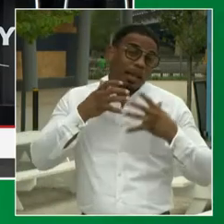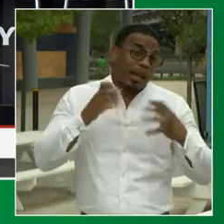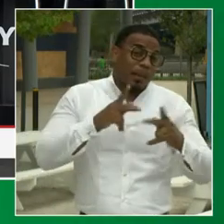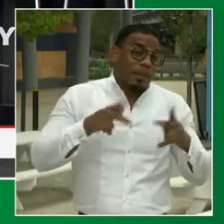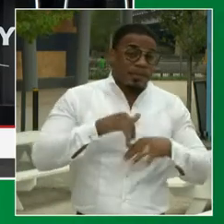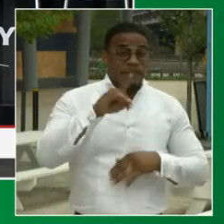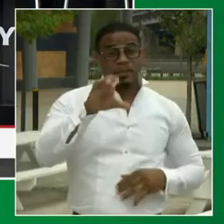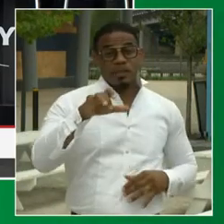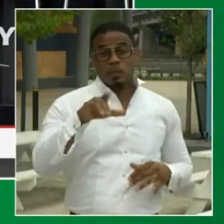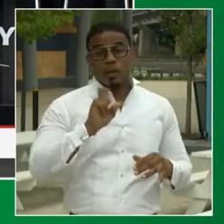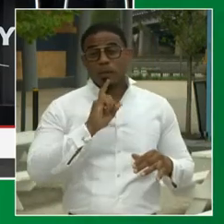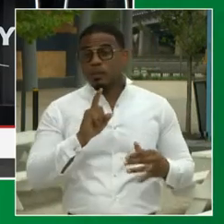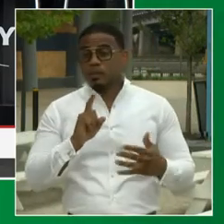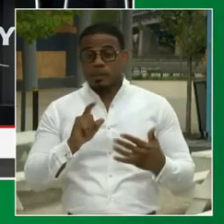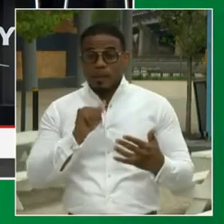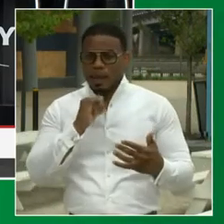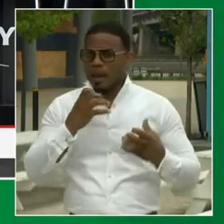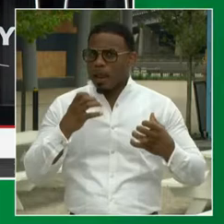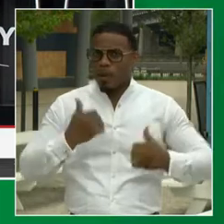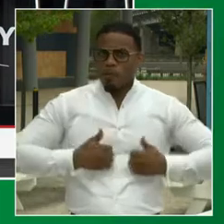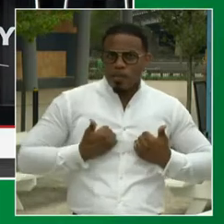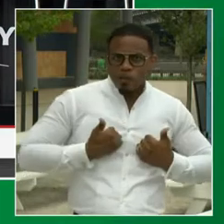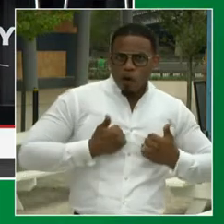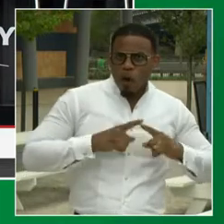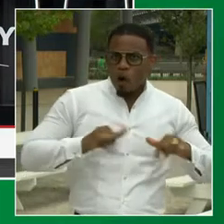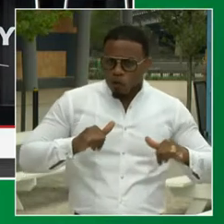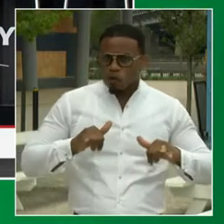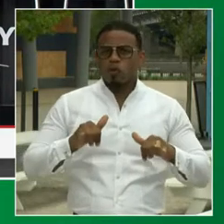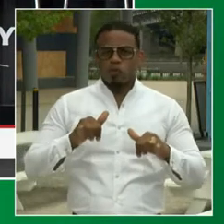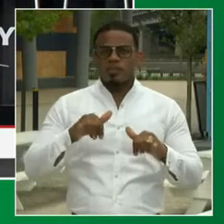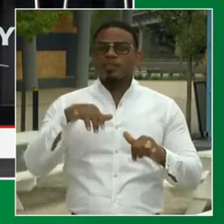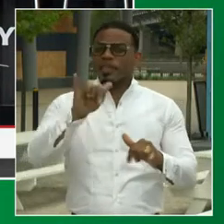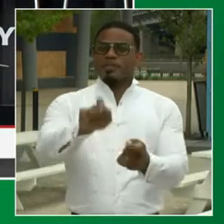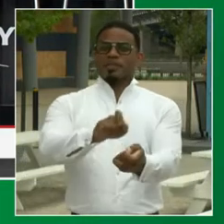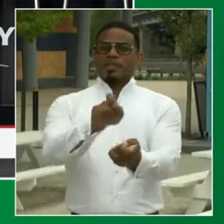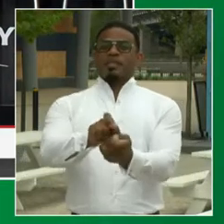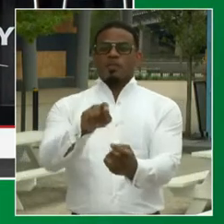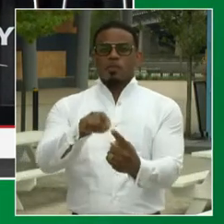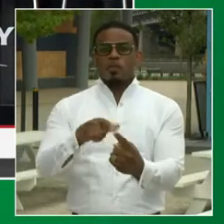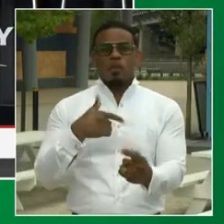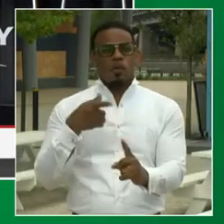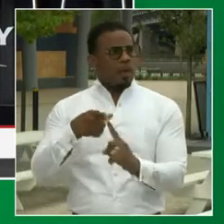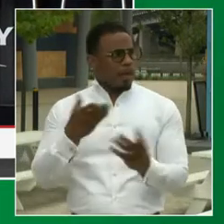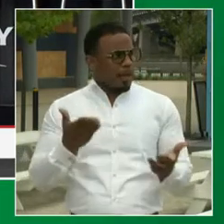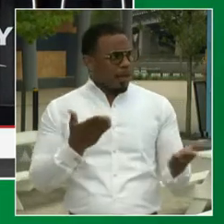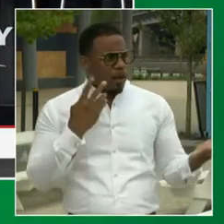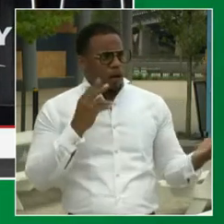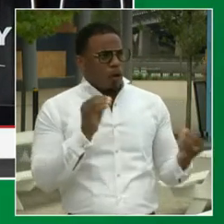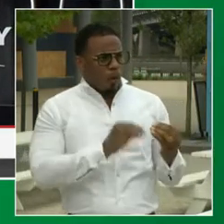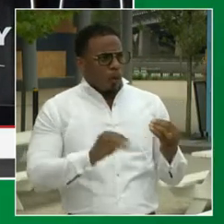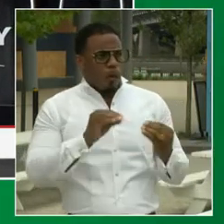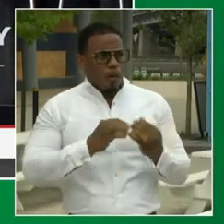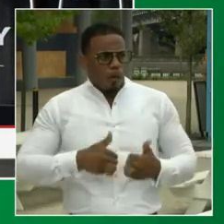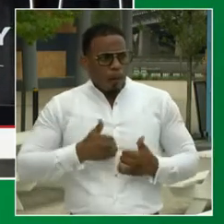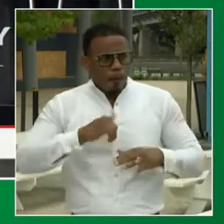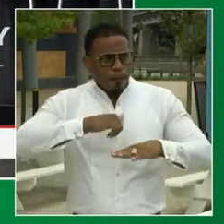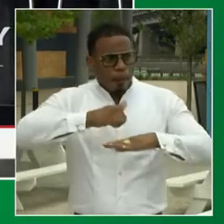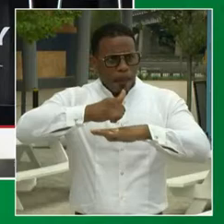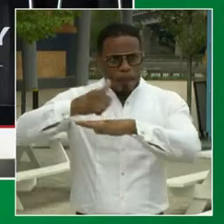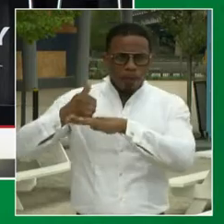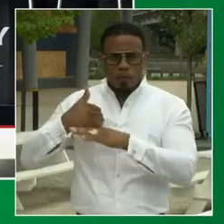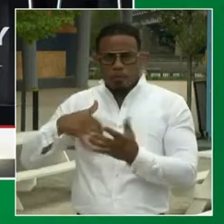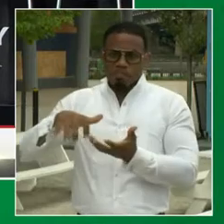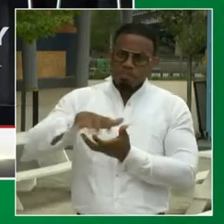of places in DC where there isn't a lot of residential. So that was specific to Buzzard Point. Here we're more in a residential zone. So